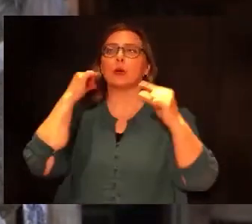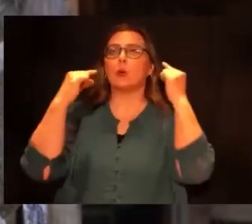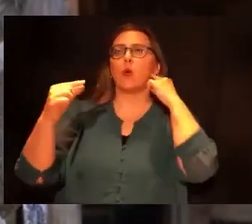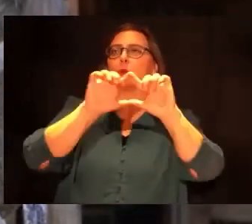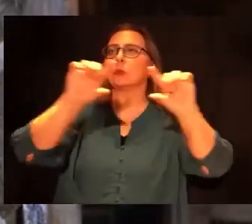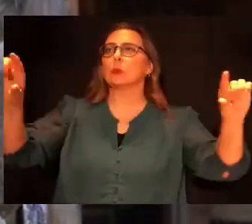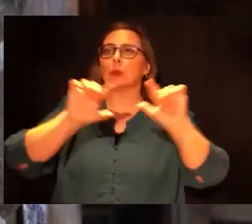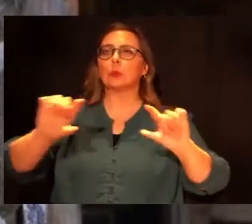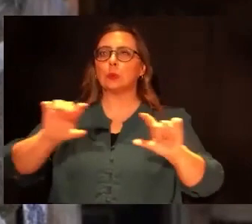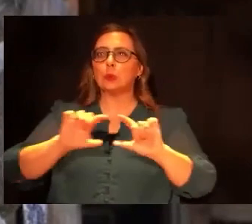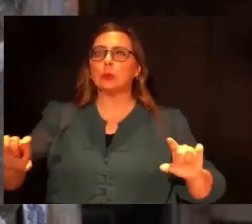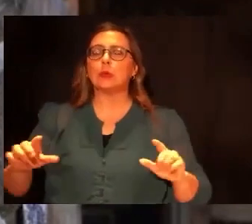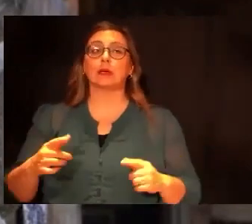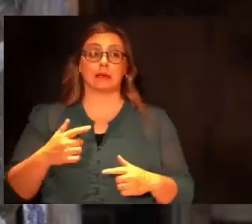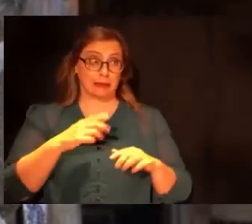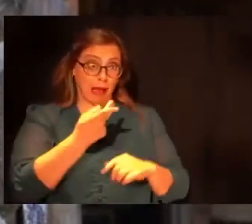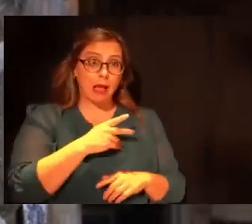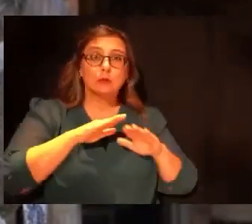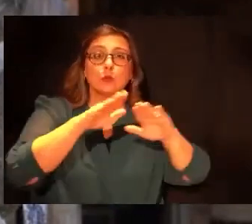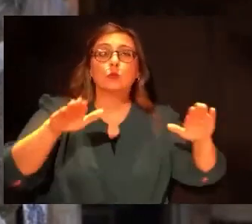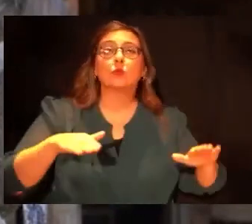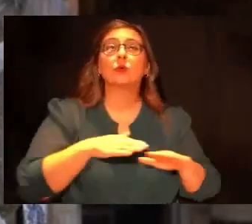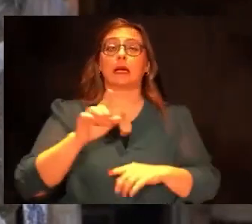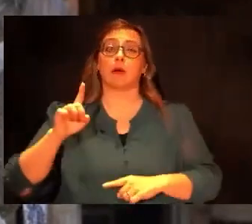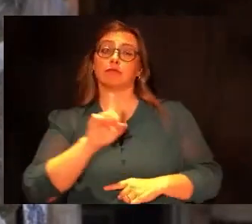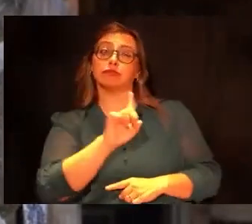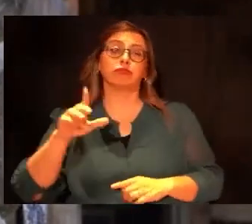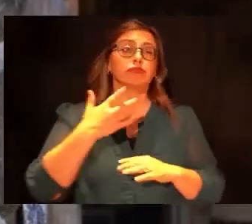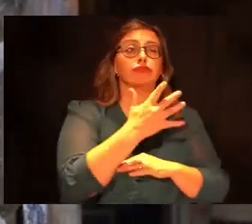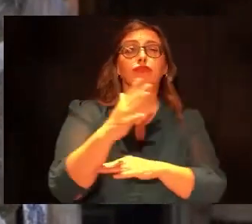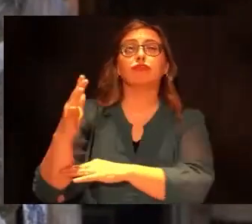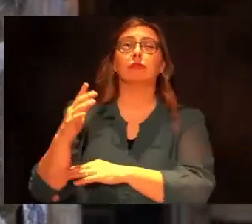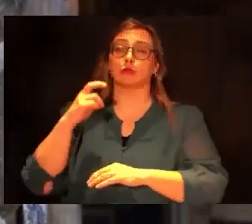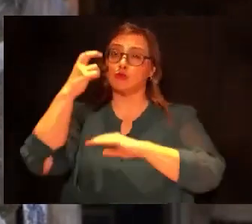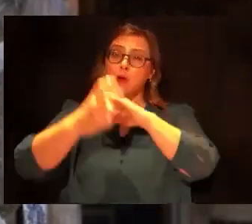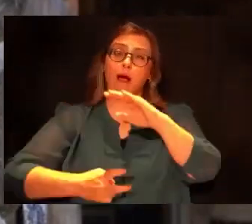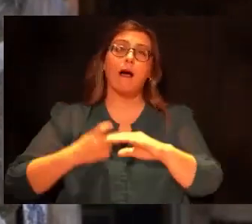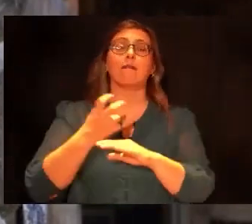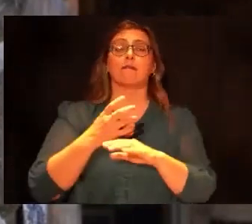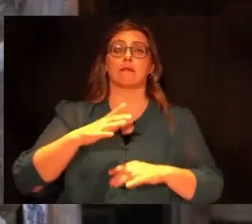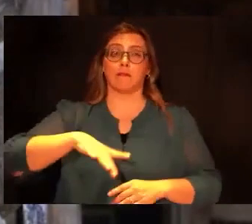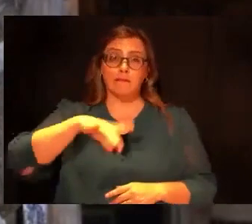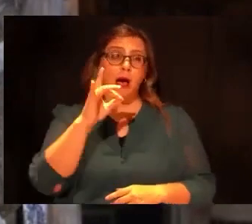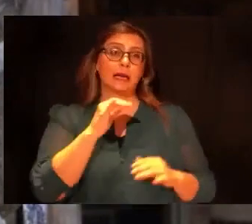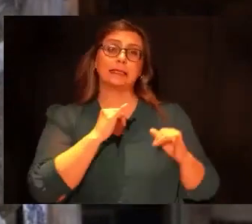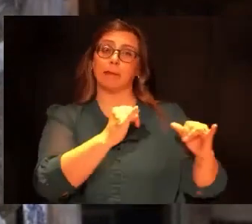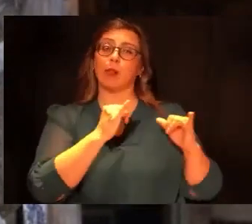Can we swim the oceans, trek through bush, circle the globe, find common